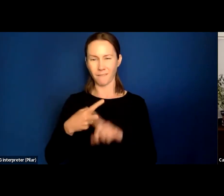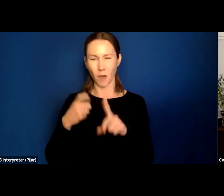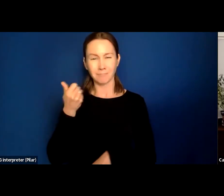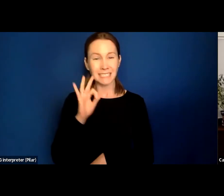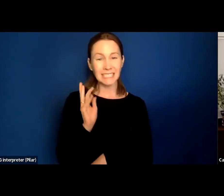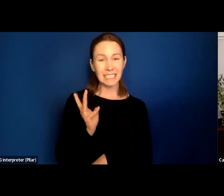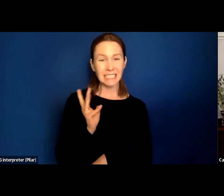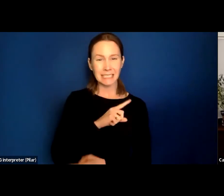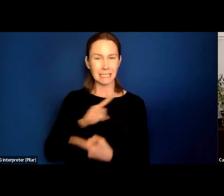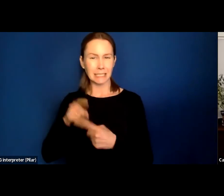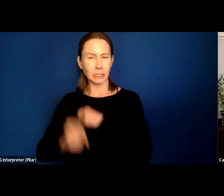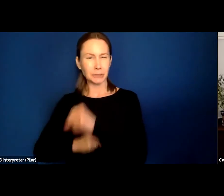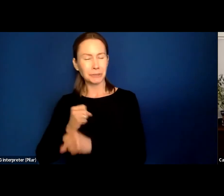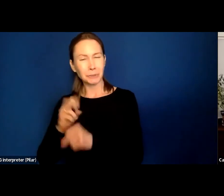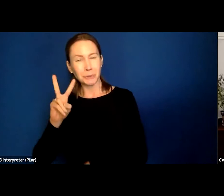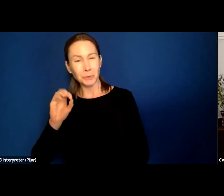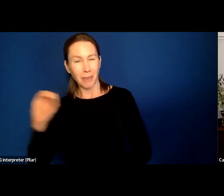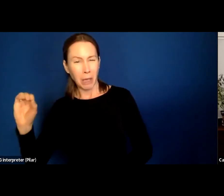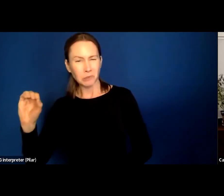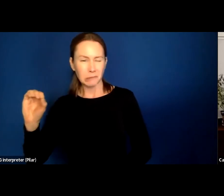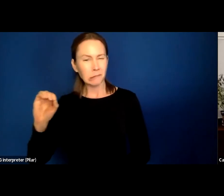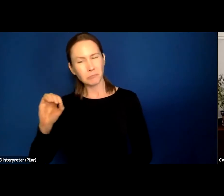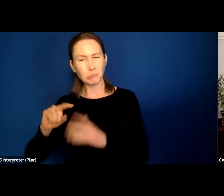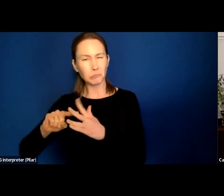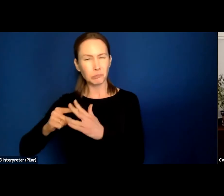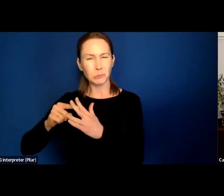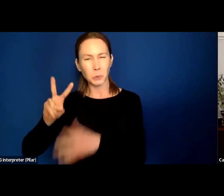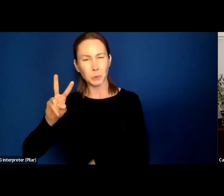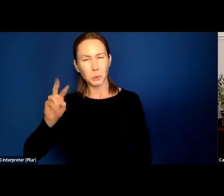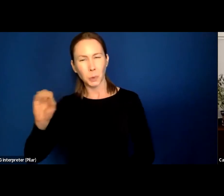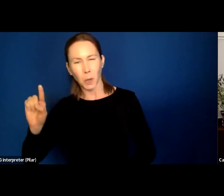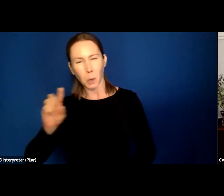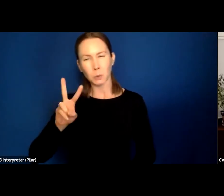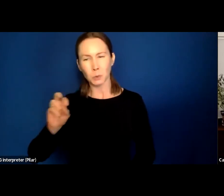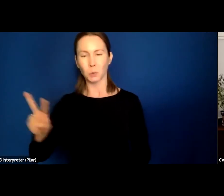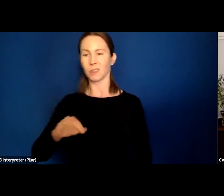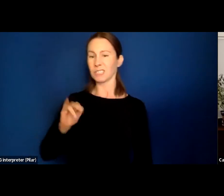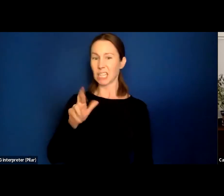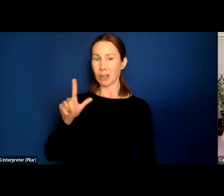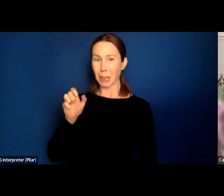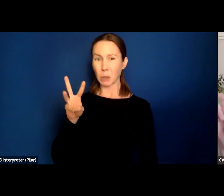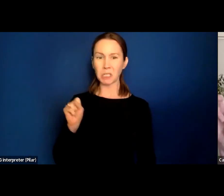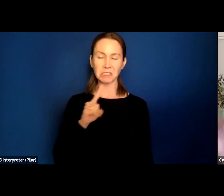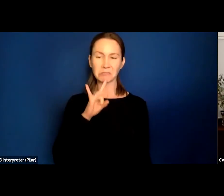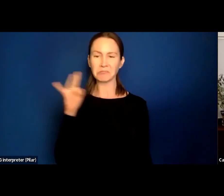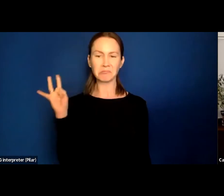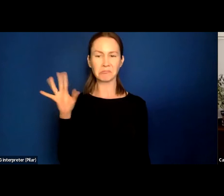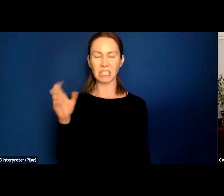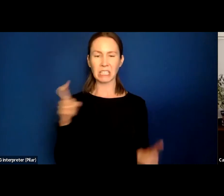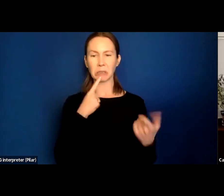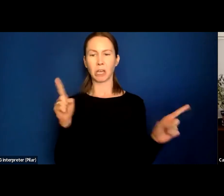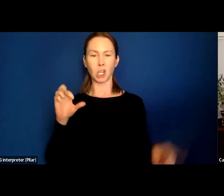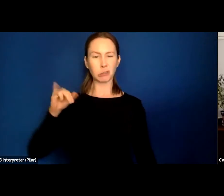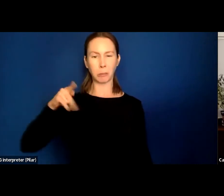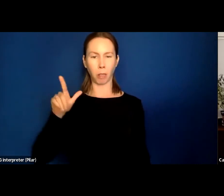the 2000s, the early 2000s, where Jerry Lewis paraded pathetic, helpless cripples, I say with